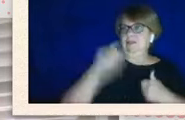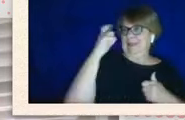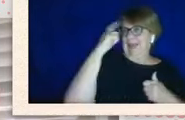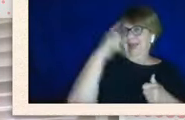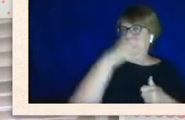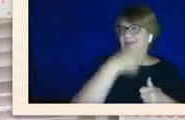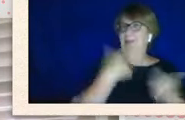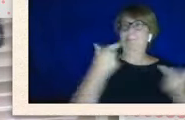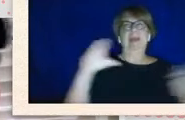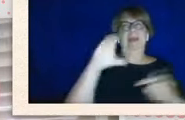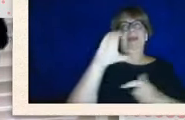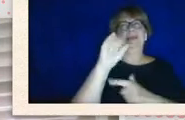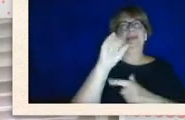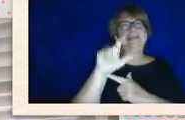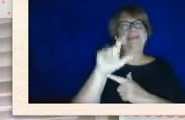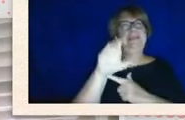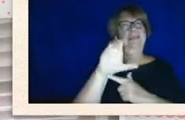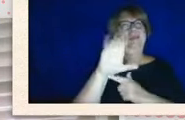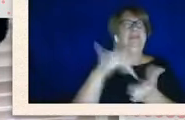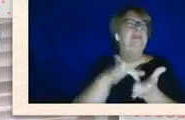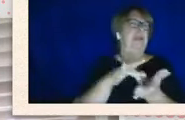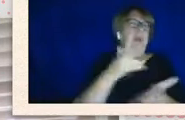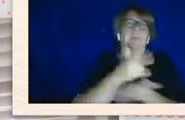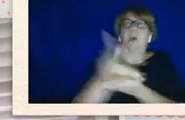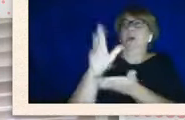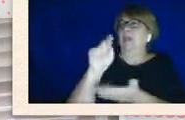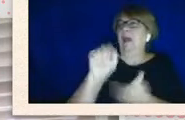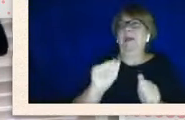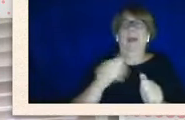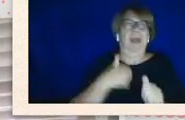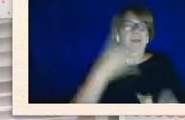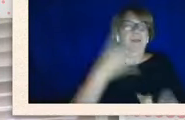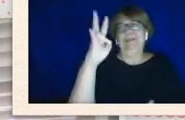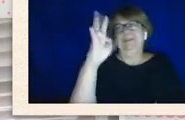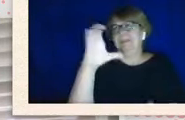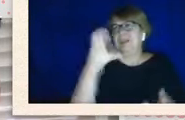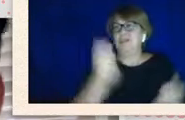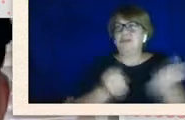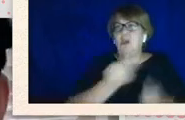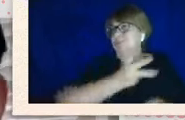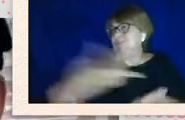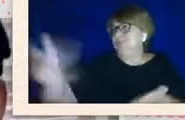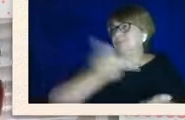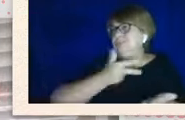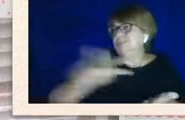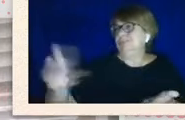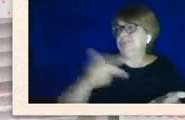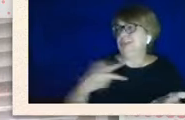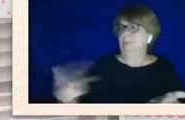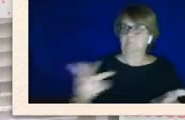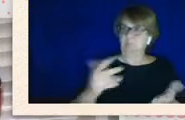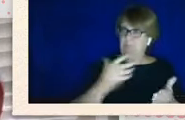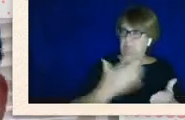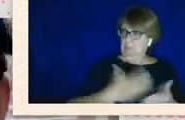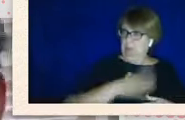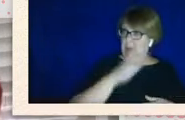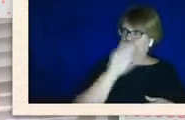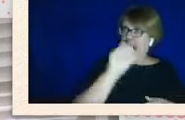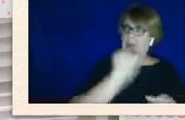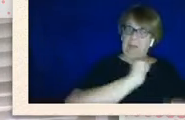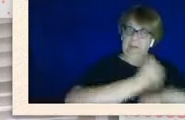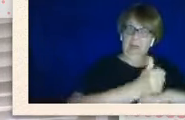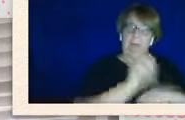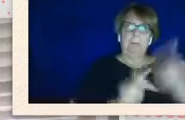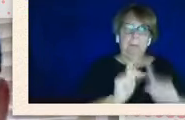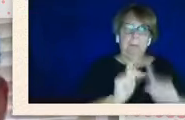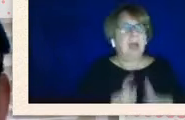parking lot that probably could fit 700 cars in there. Is that something my county could set up and have people come, and almost